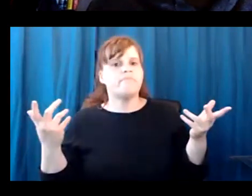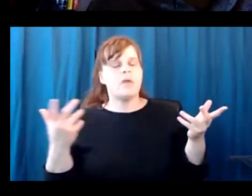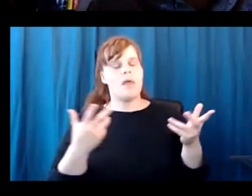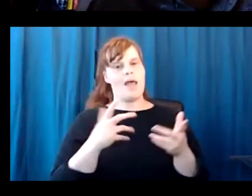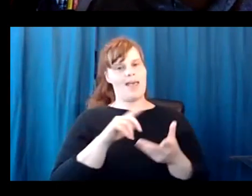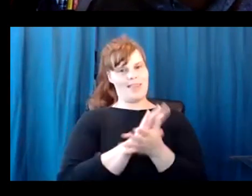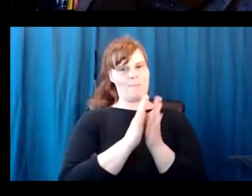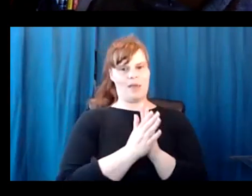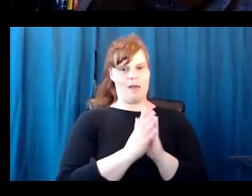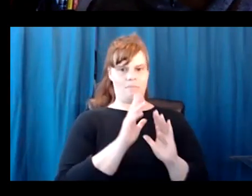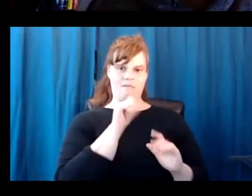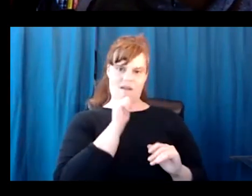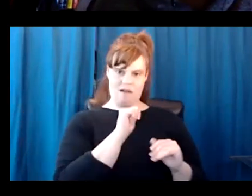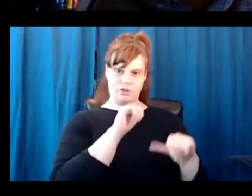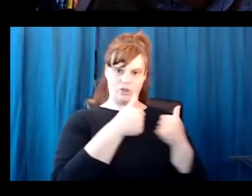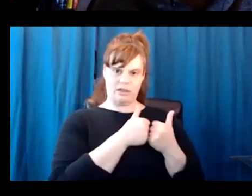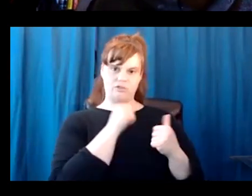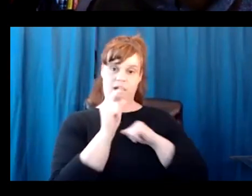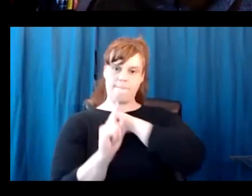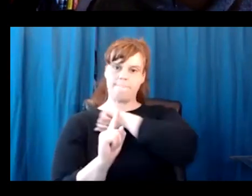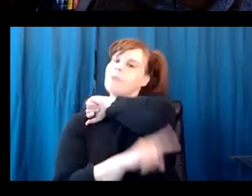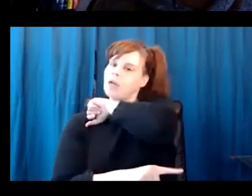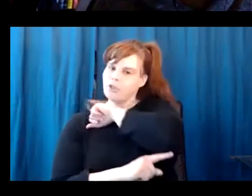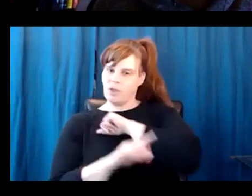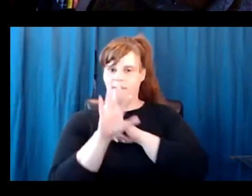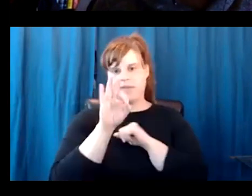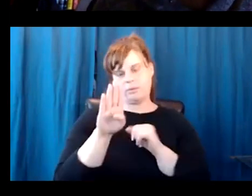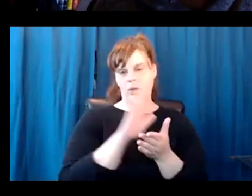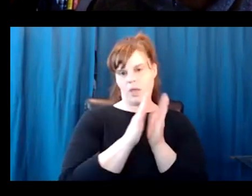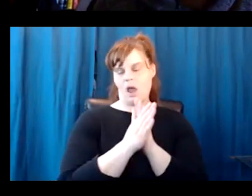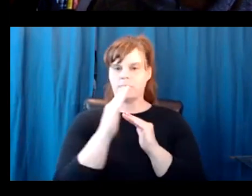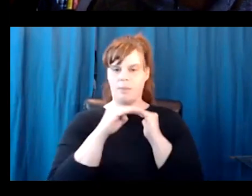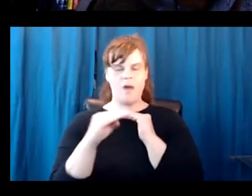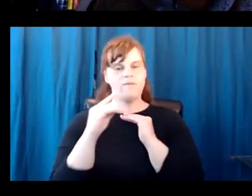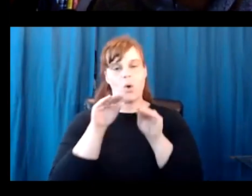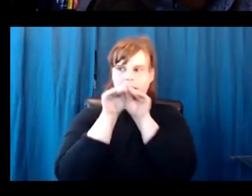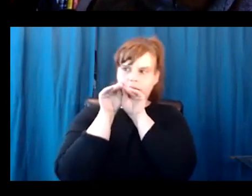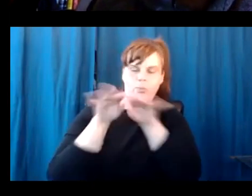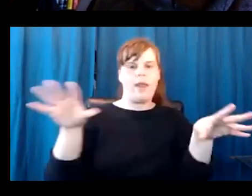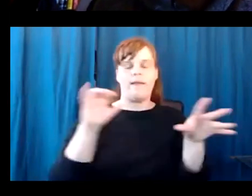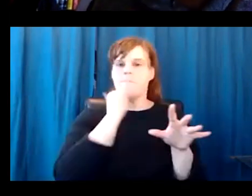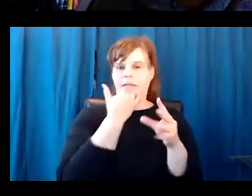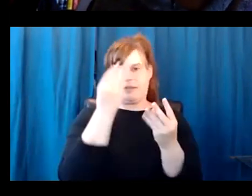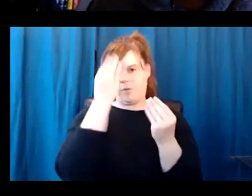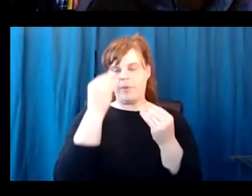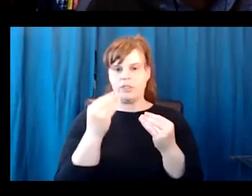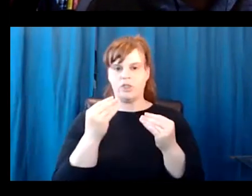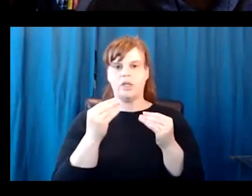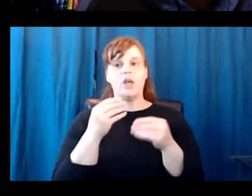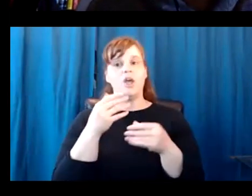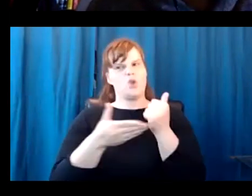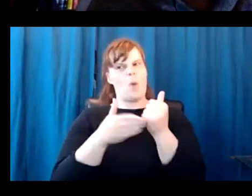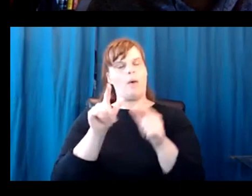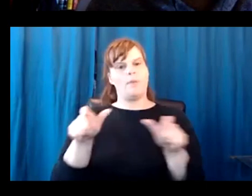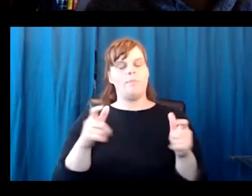unchallenged and unpunished. Facebook morphs into a platform for the spread of misinformation, easing the consciences of